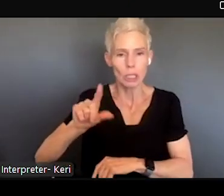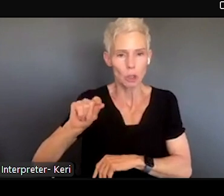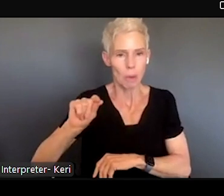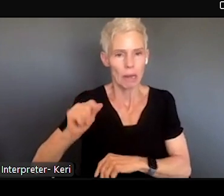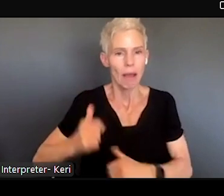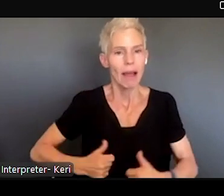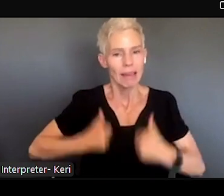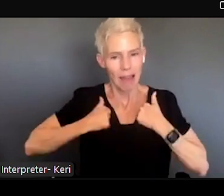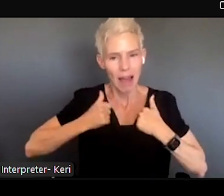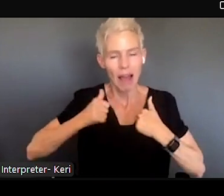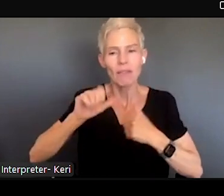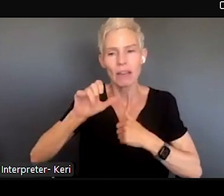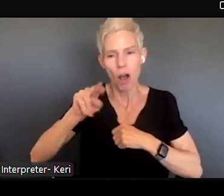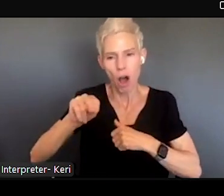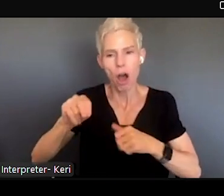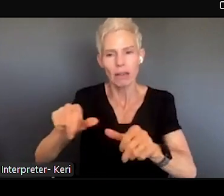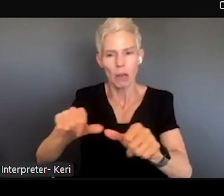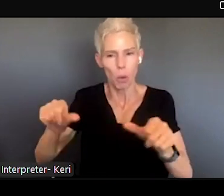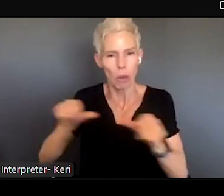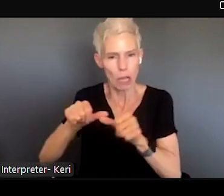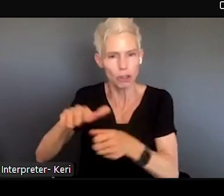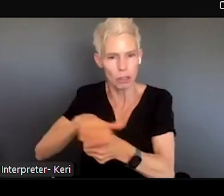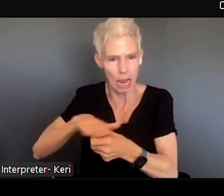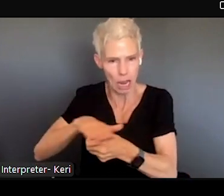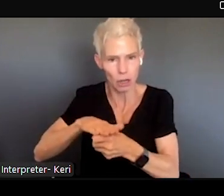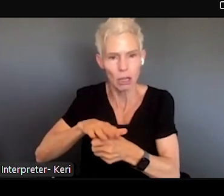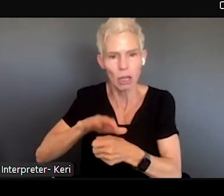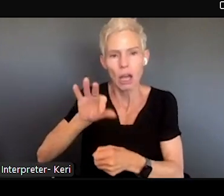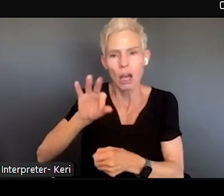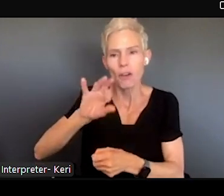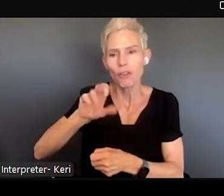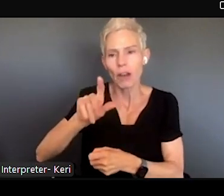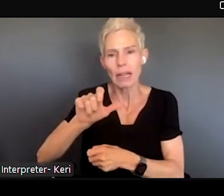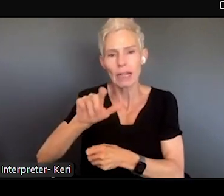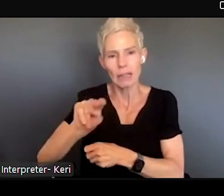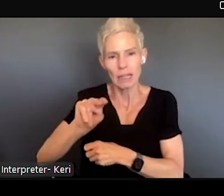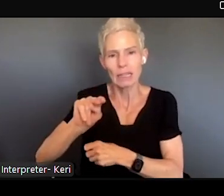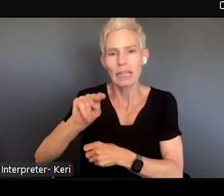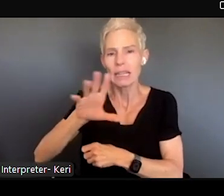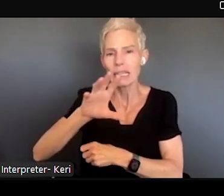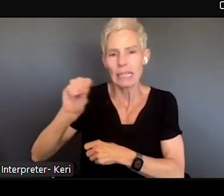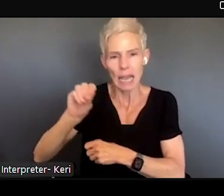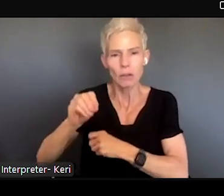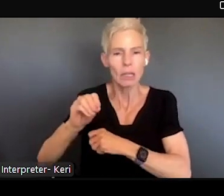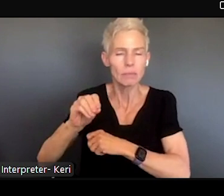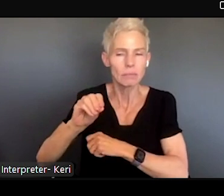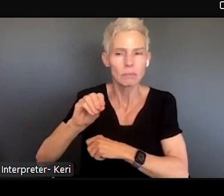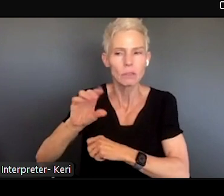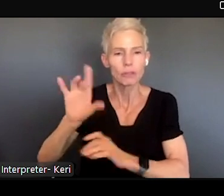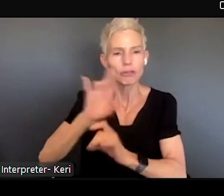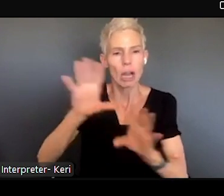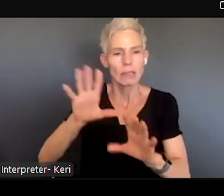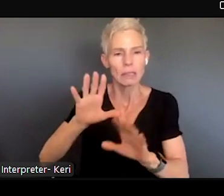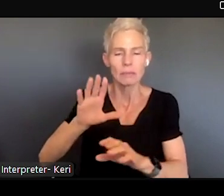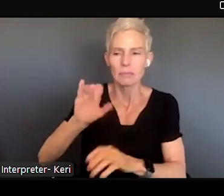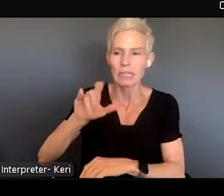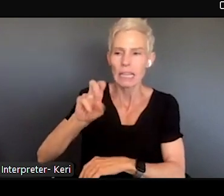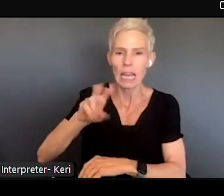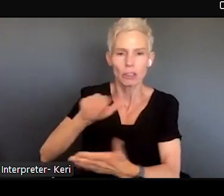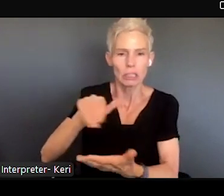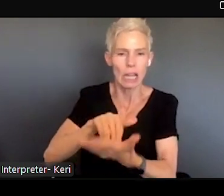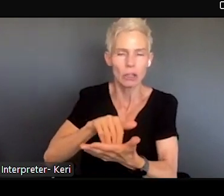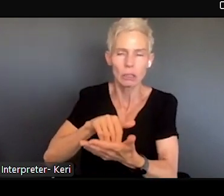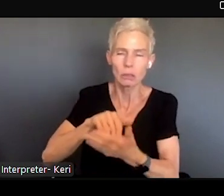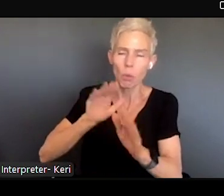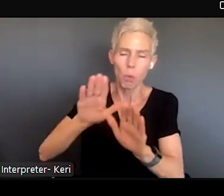location, Franklin County Crisis Care Center in Ohio. It was great, just a fantastic,